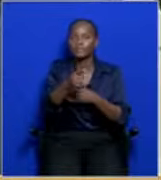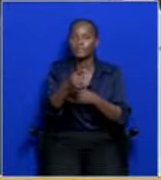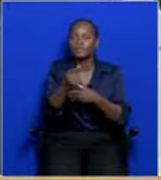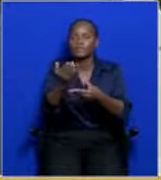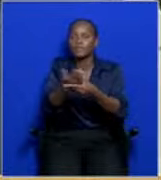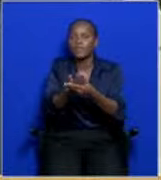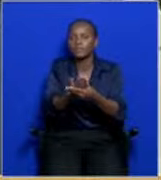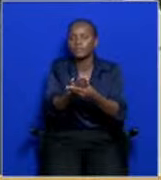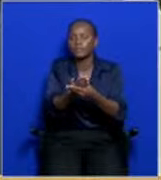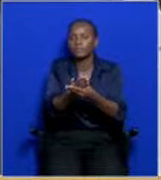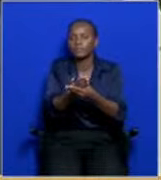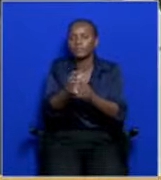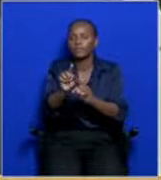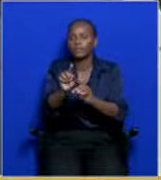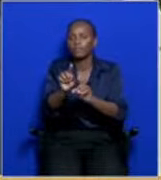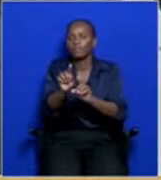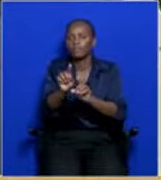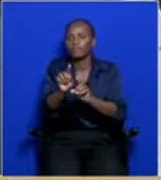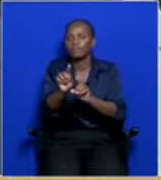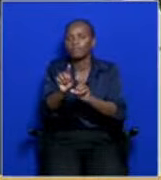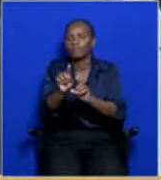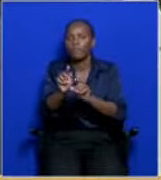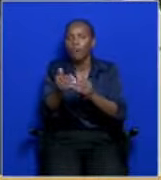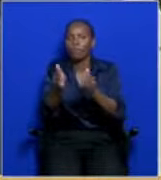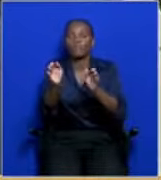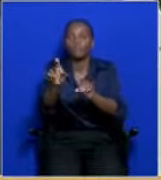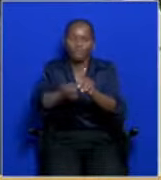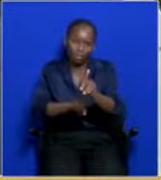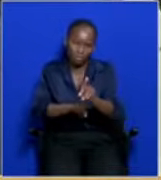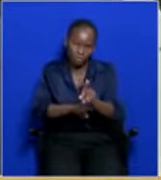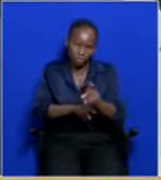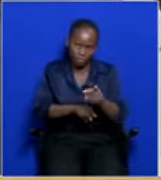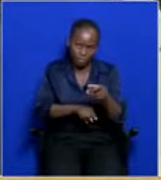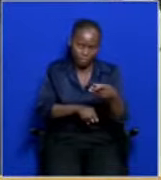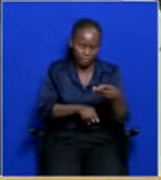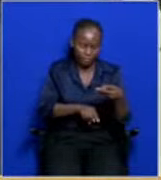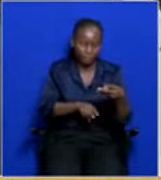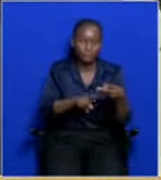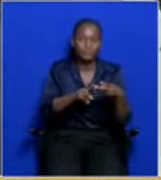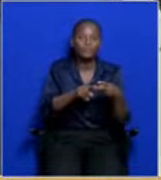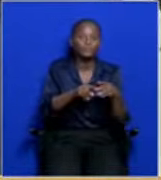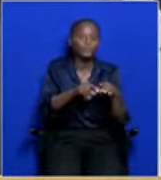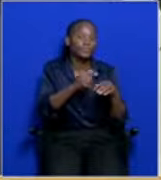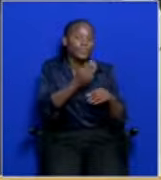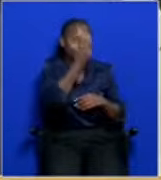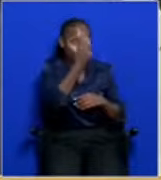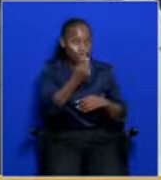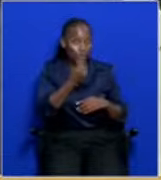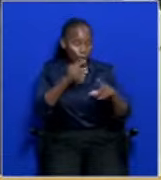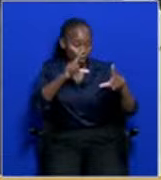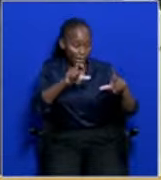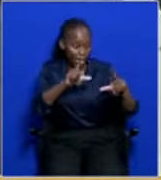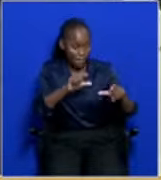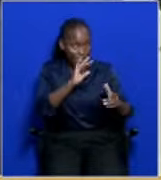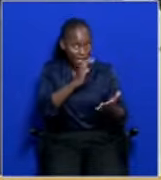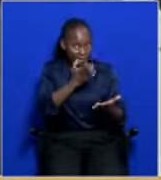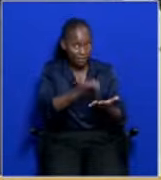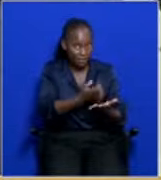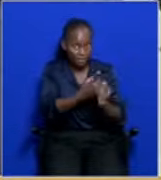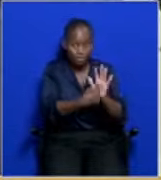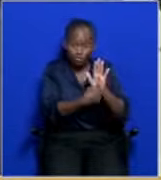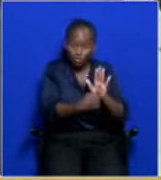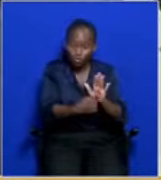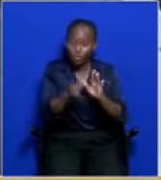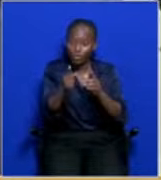custody. The photo album shows that they seized more than 2 boxes of cigarettes while